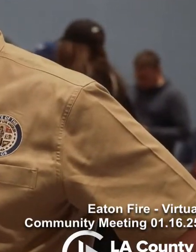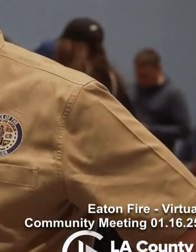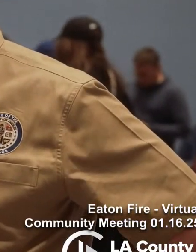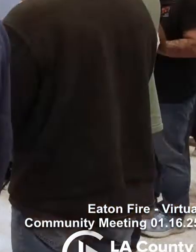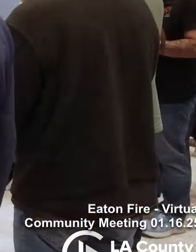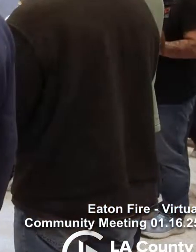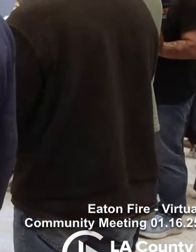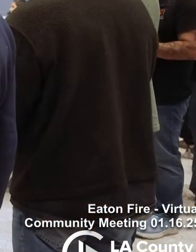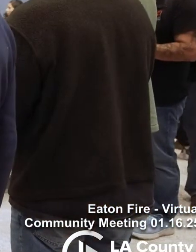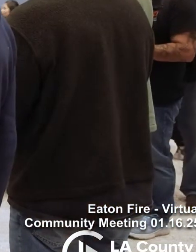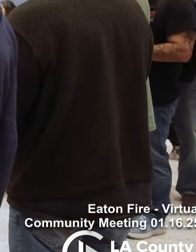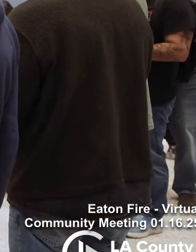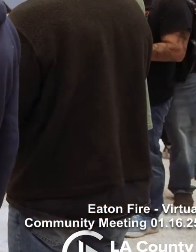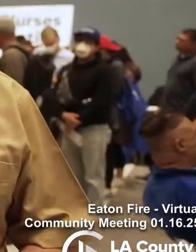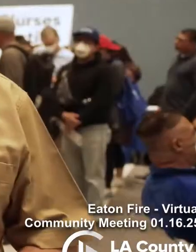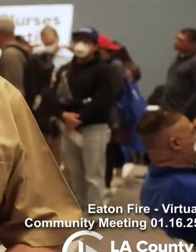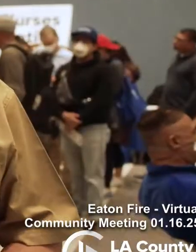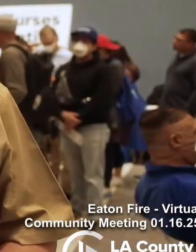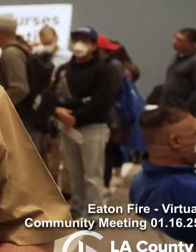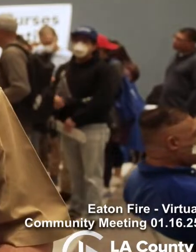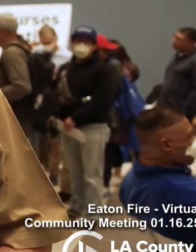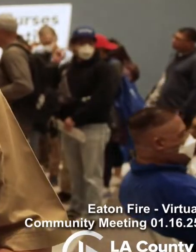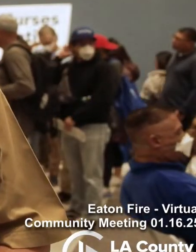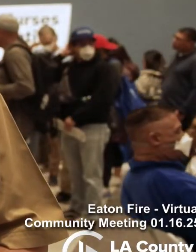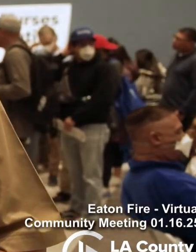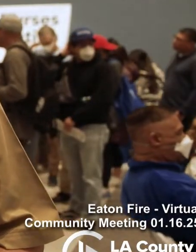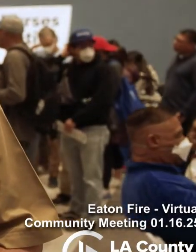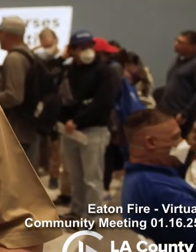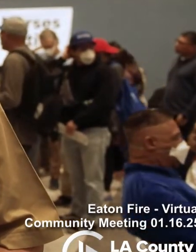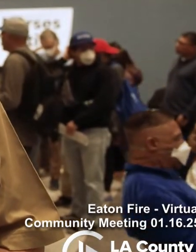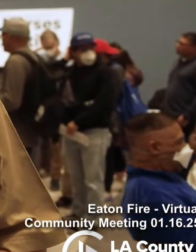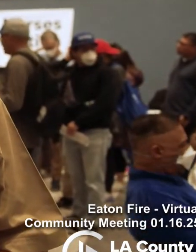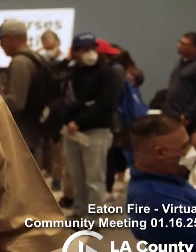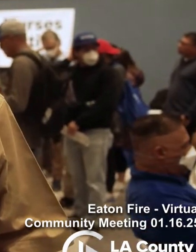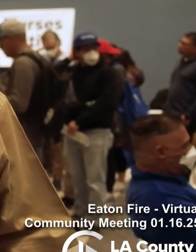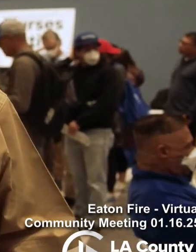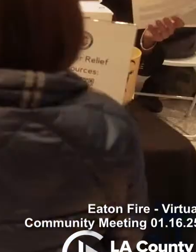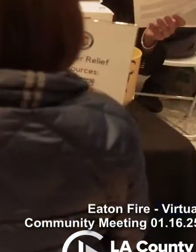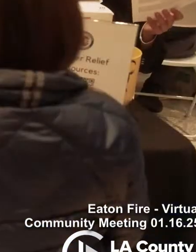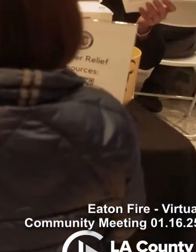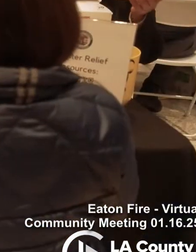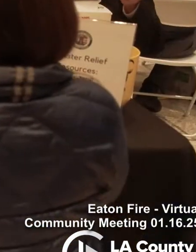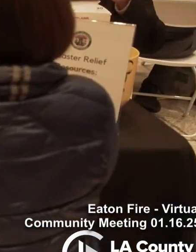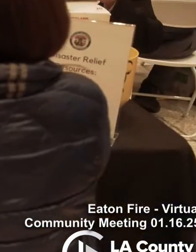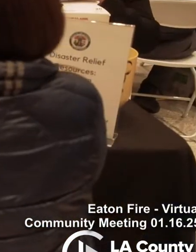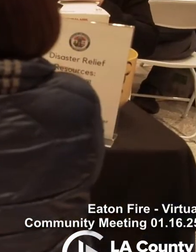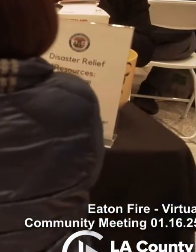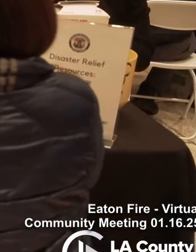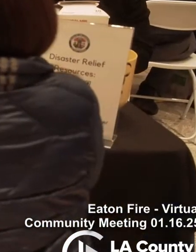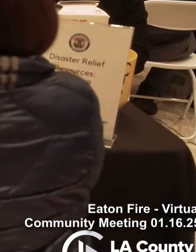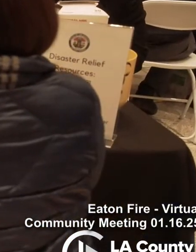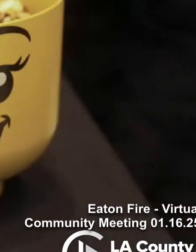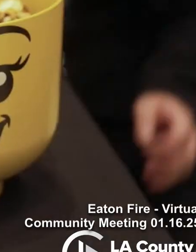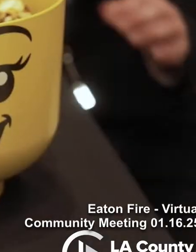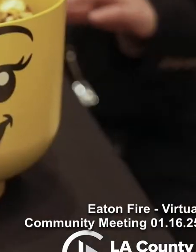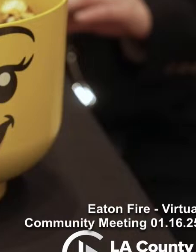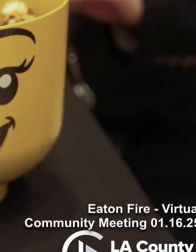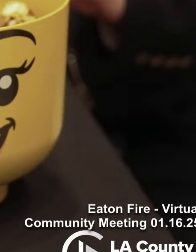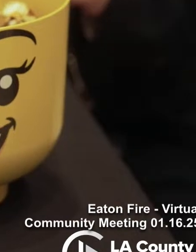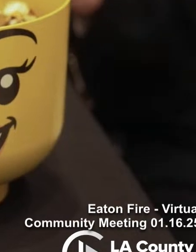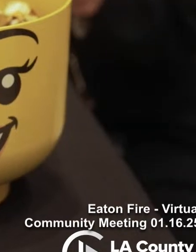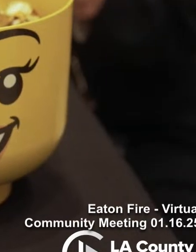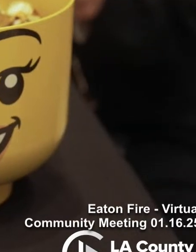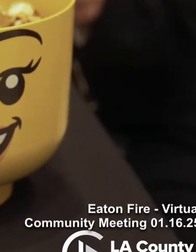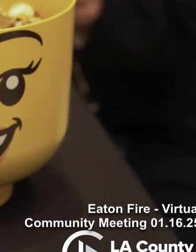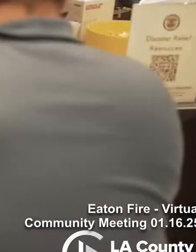to help property owners whose property was damaged or destroyed by the fires. Under California law, if your property was damaged or